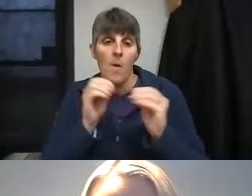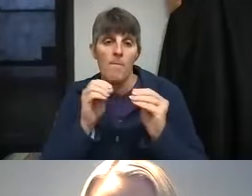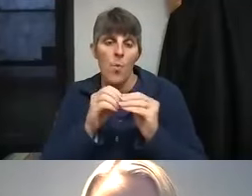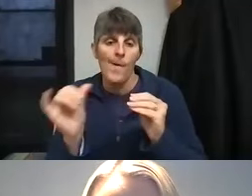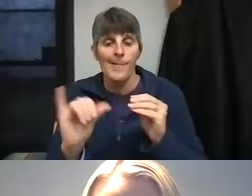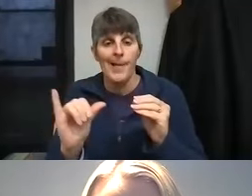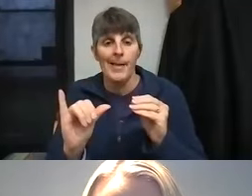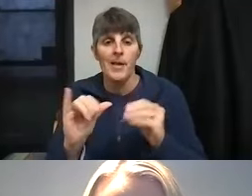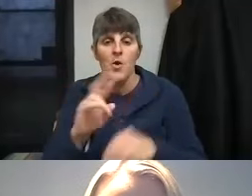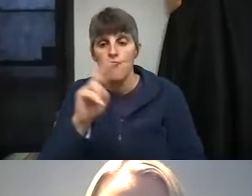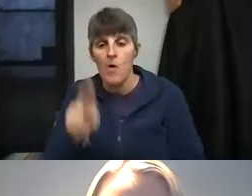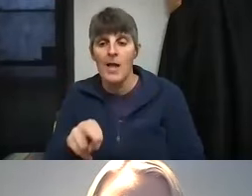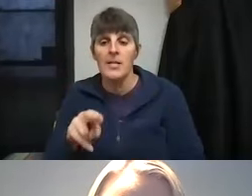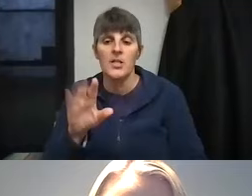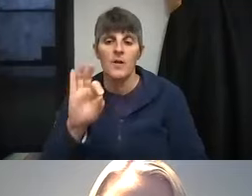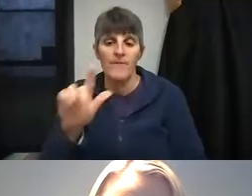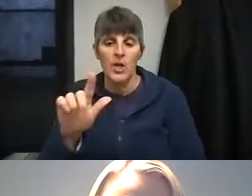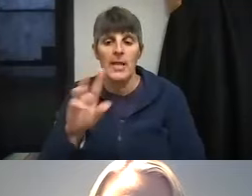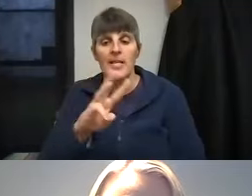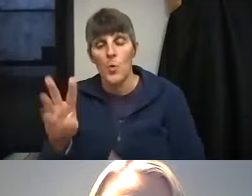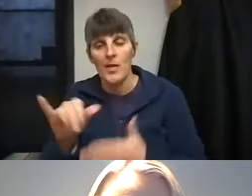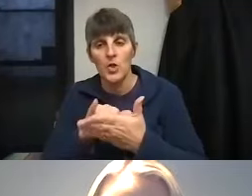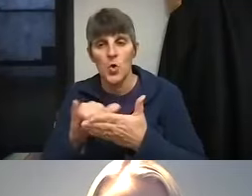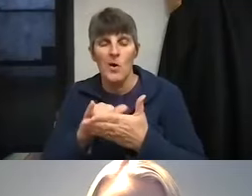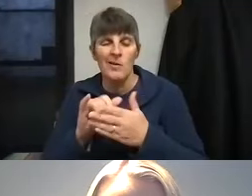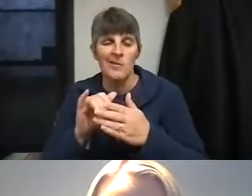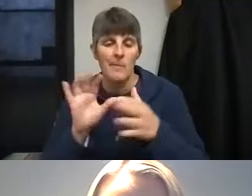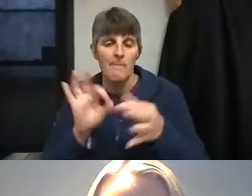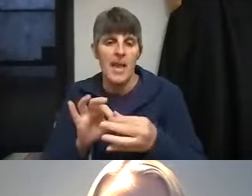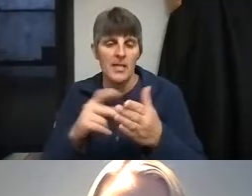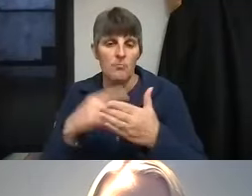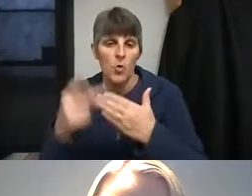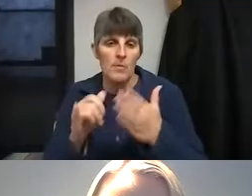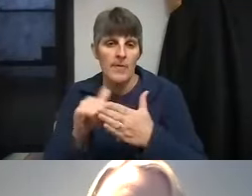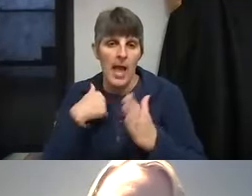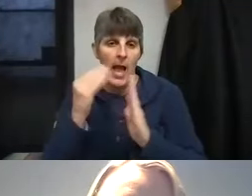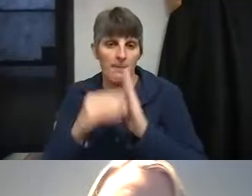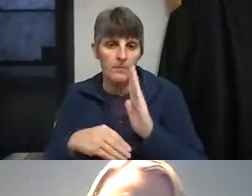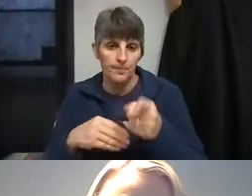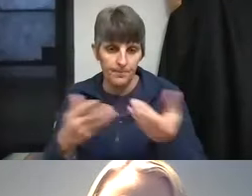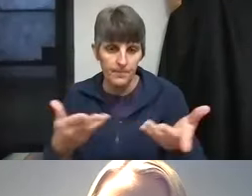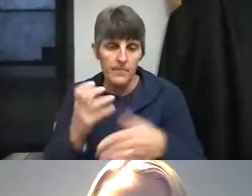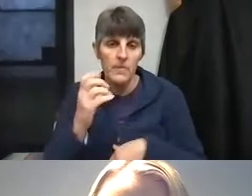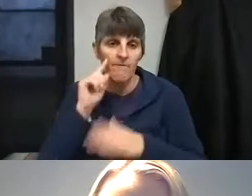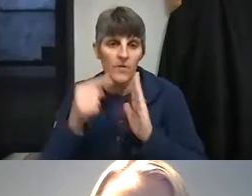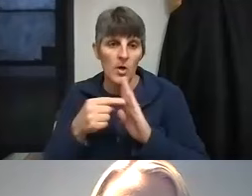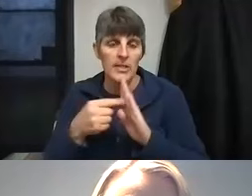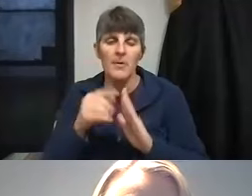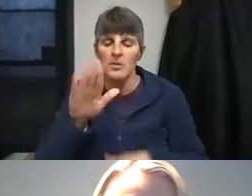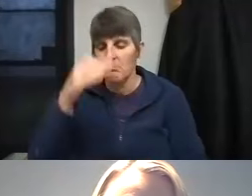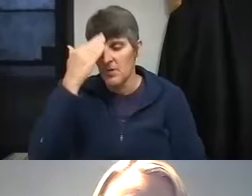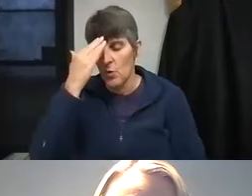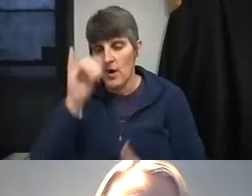like Rochester, Finger Lakes, Western New York based programs that I listed on here. So just be aware of that.